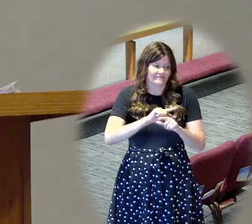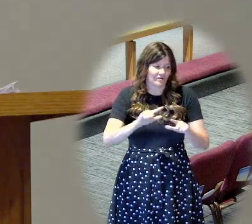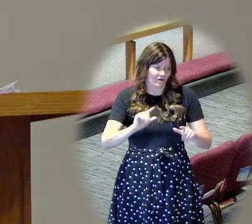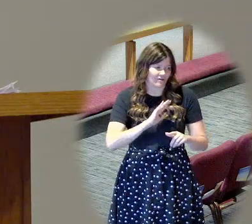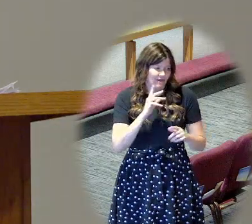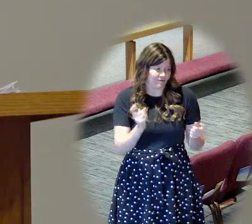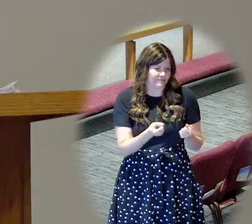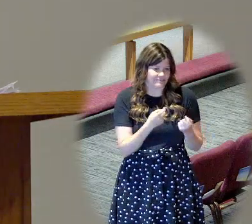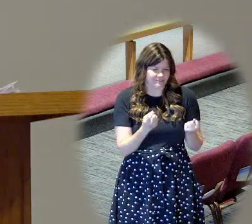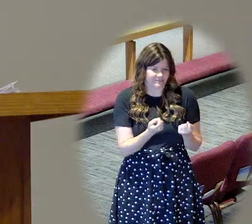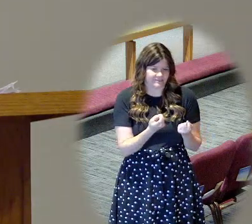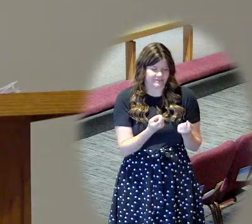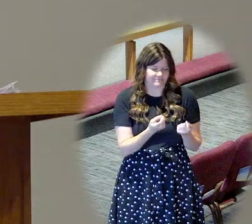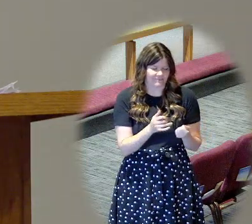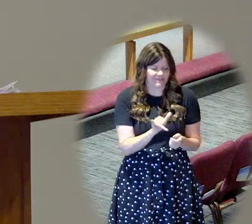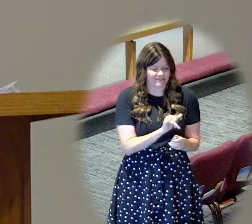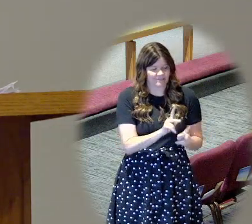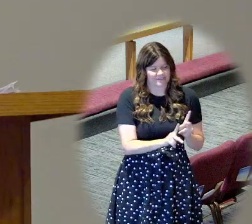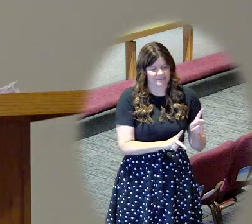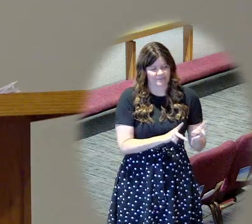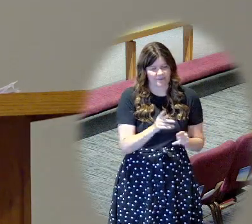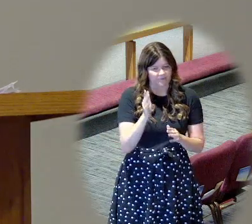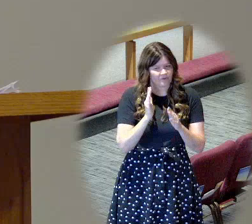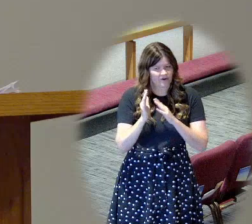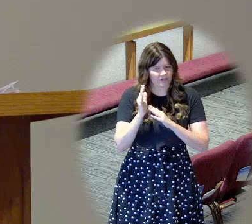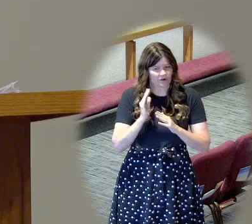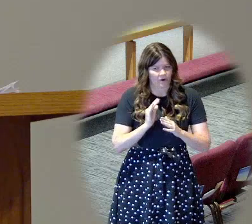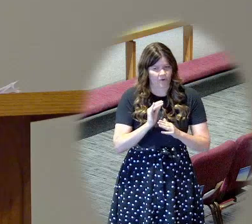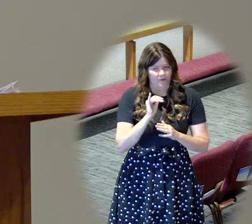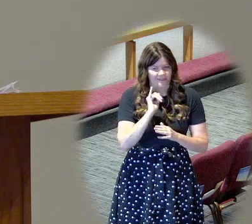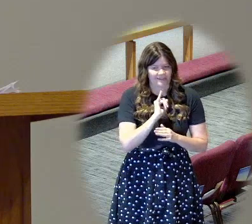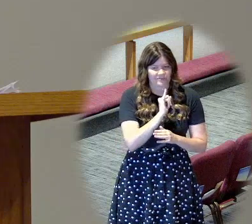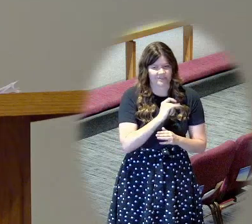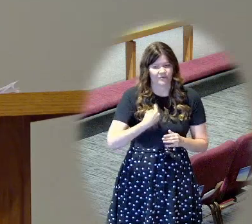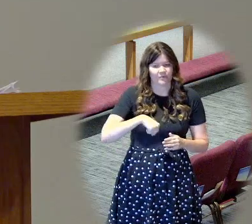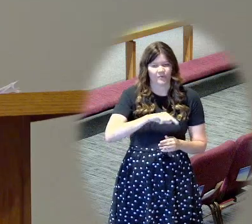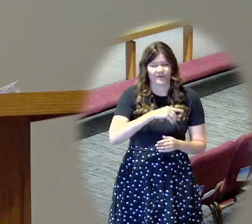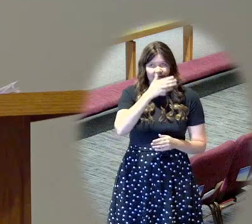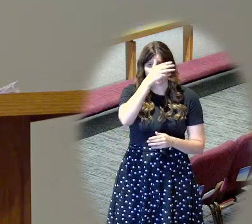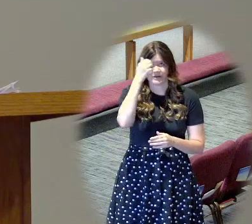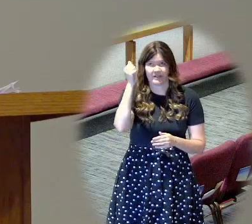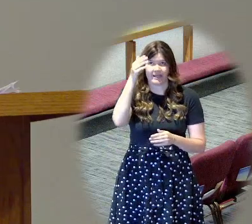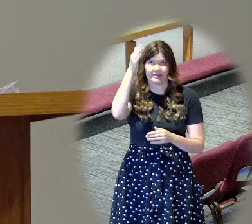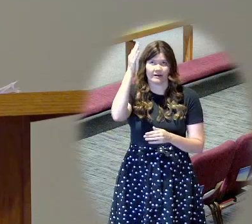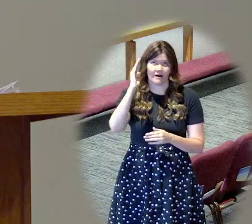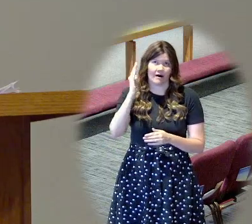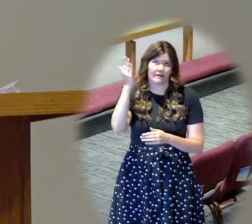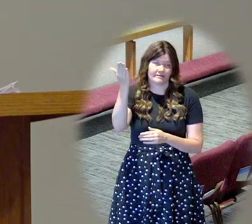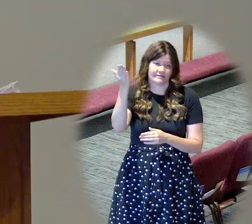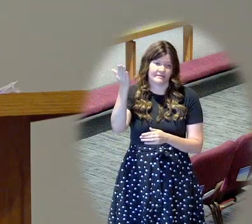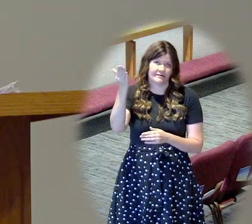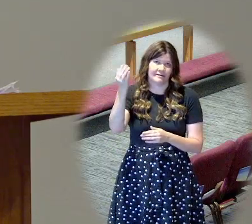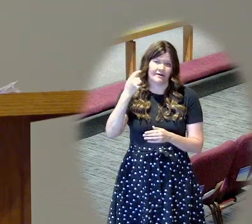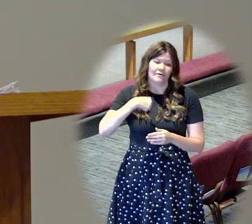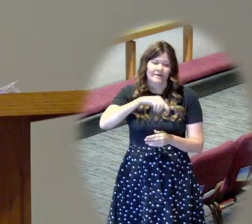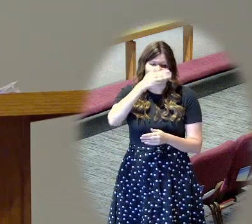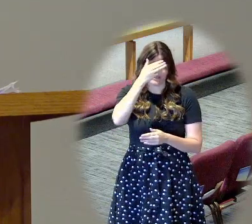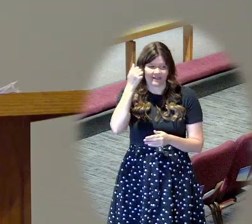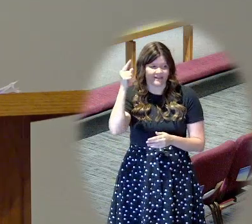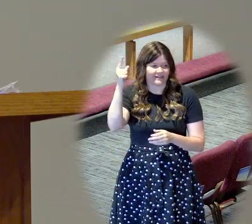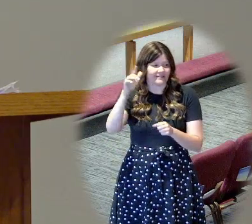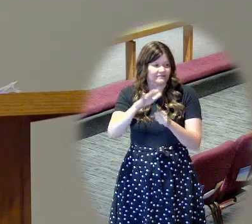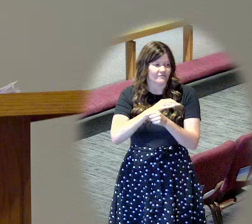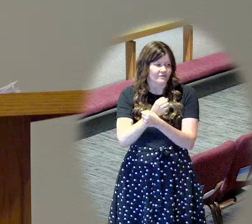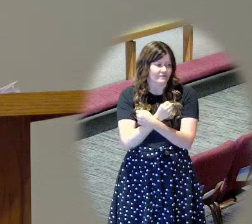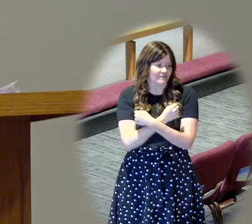Israel, we forget who God is. That he's loving and gracious and walks